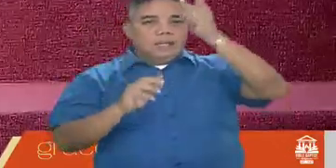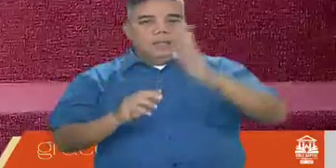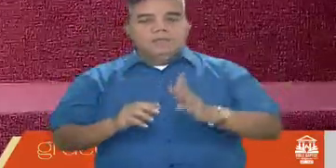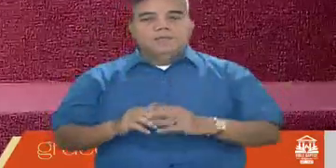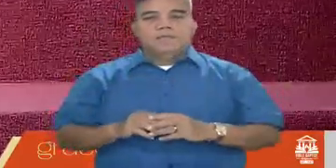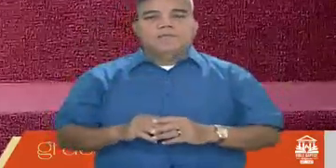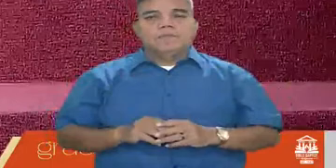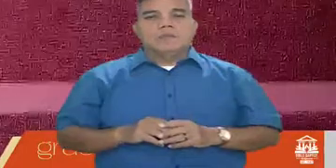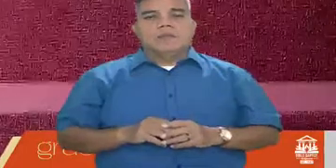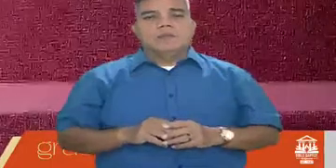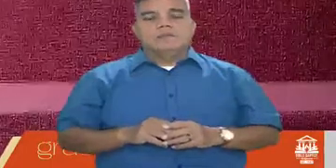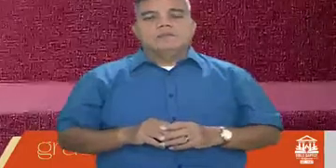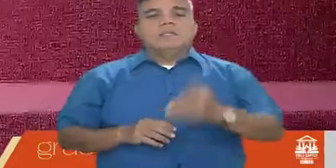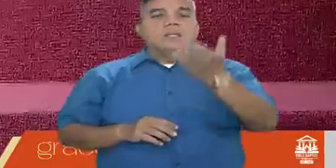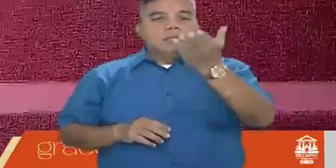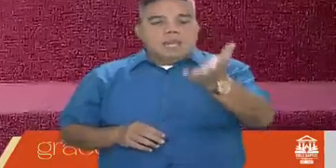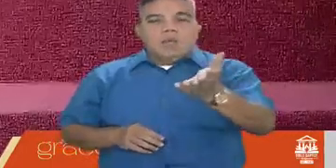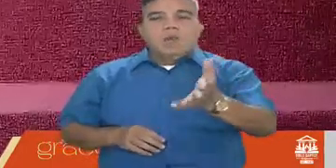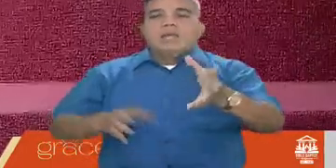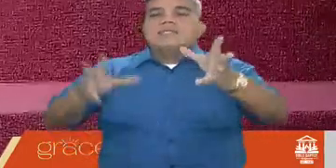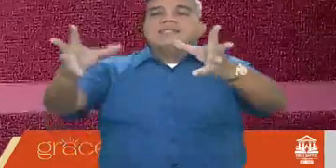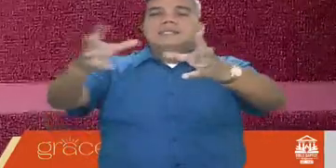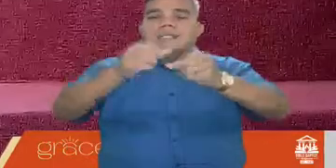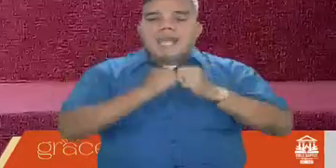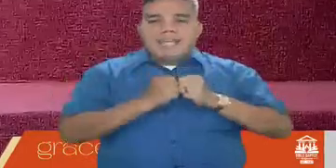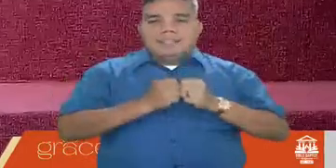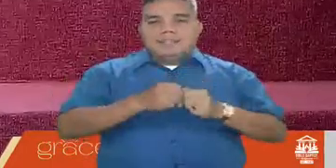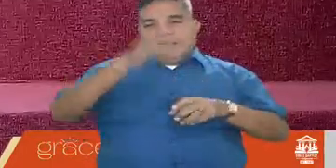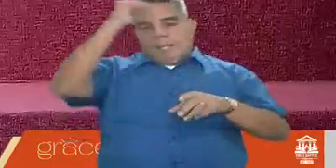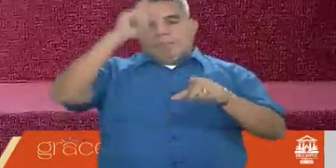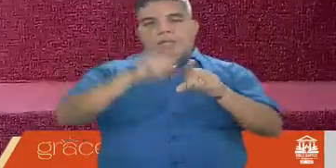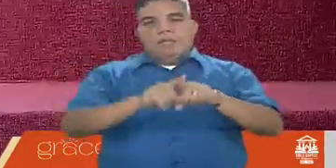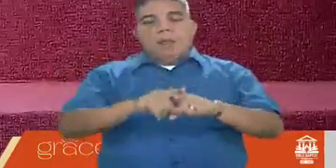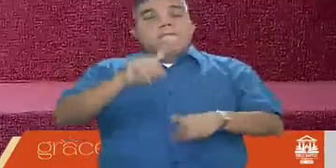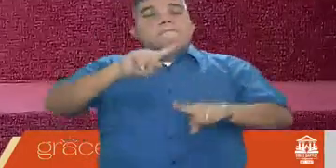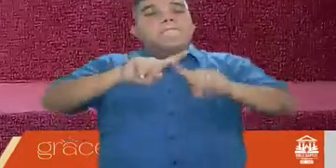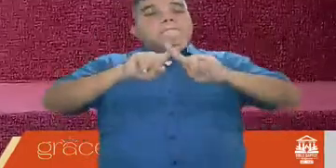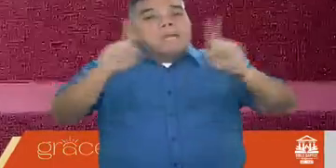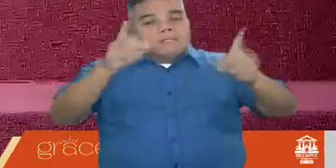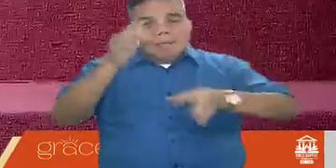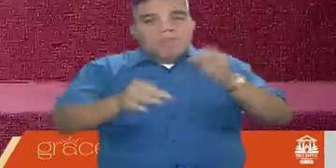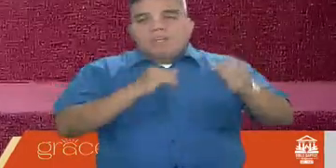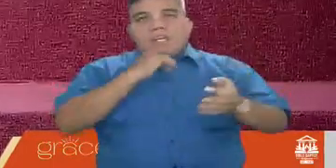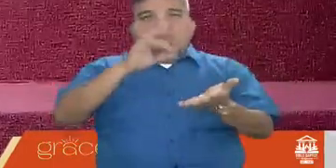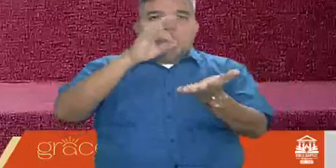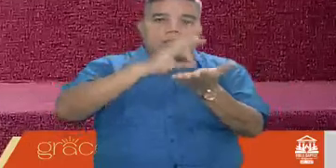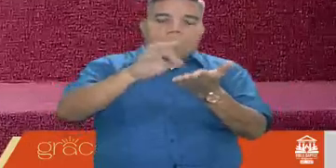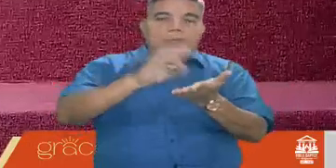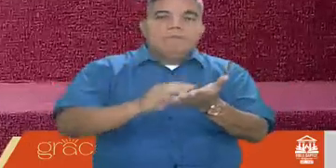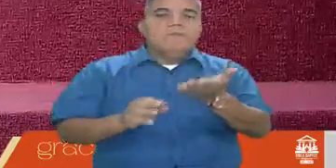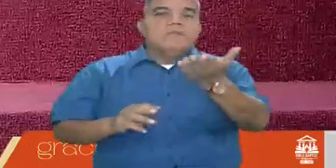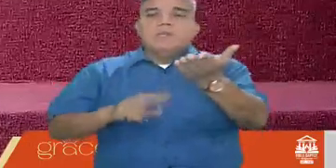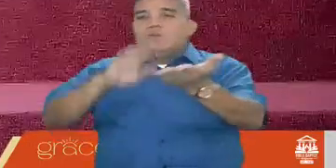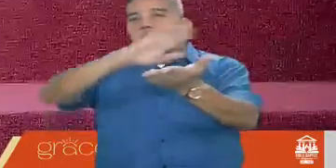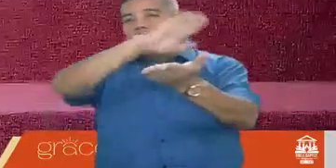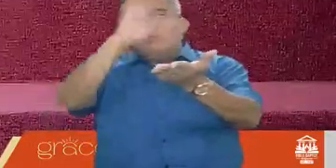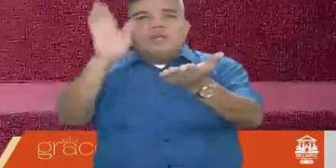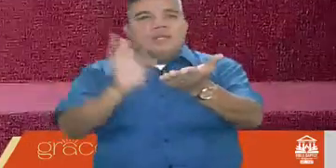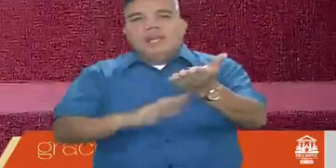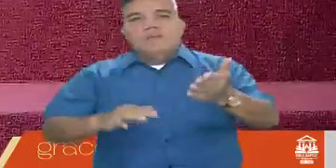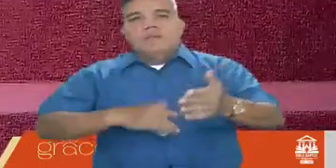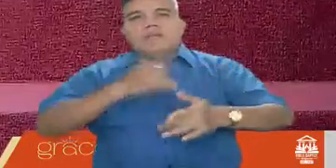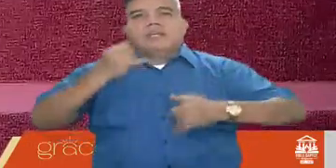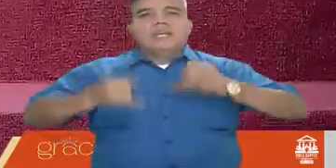thee, thou hast gained thy brother. But if we do not forgive, we will